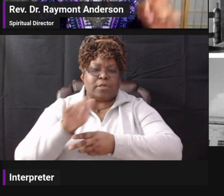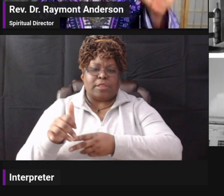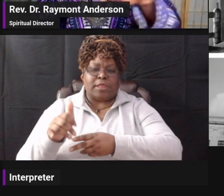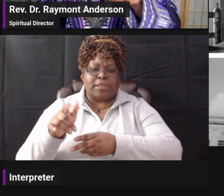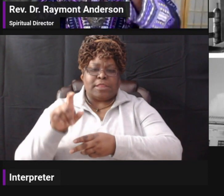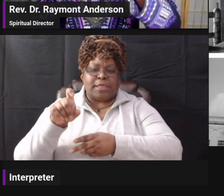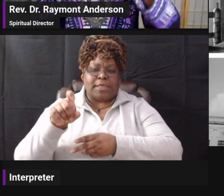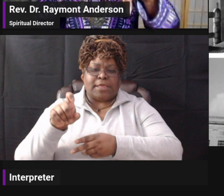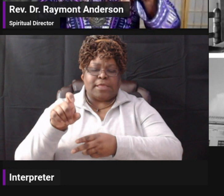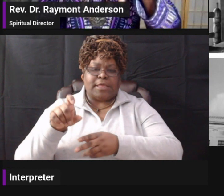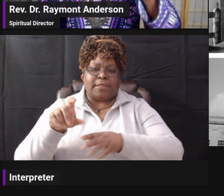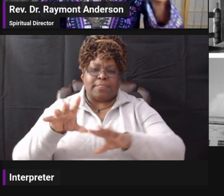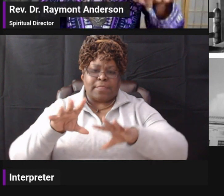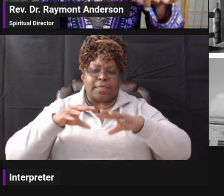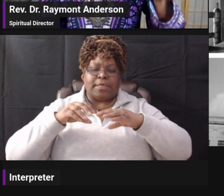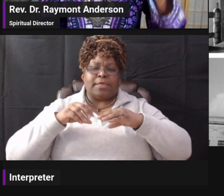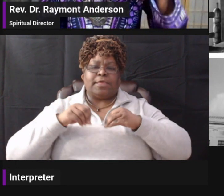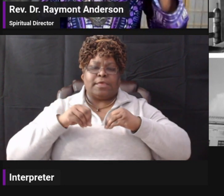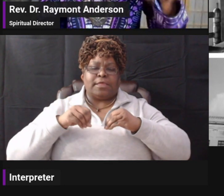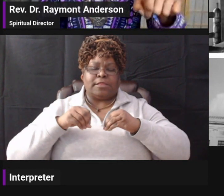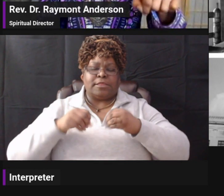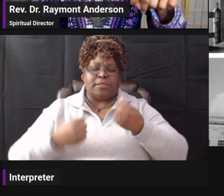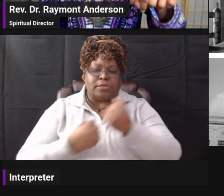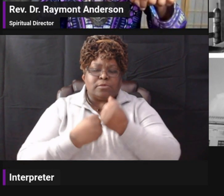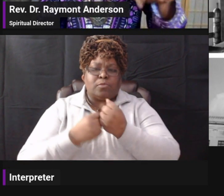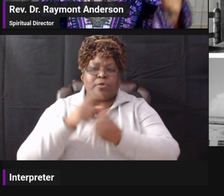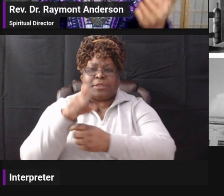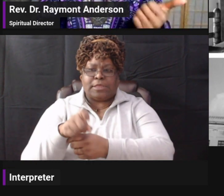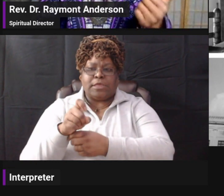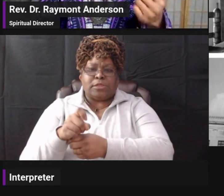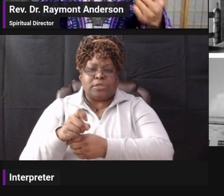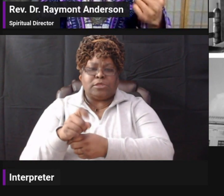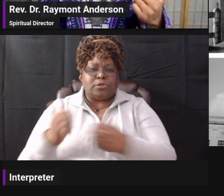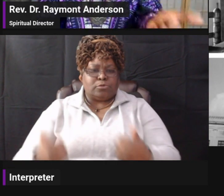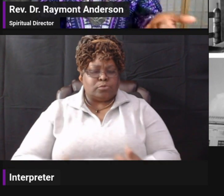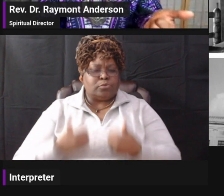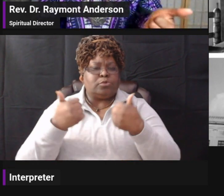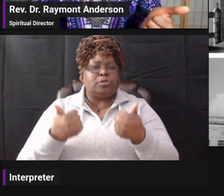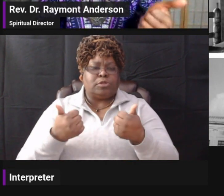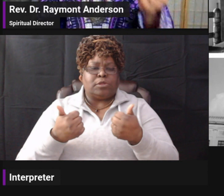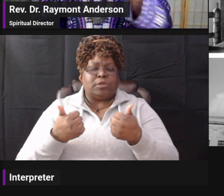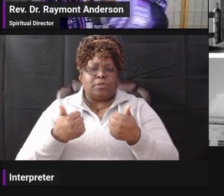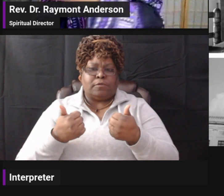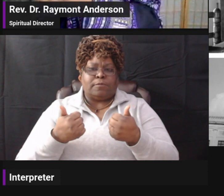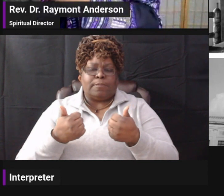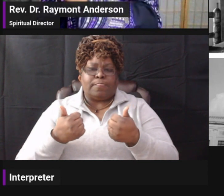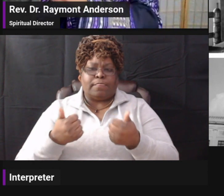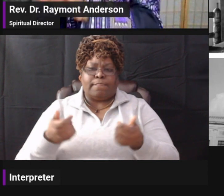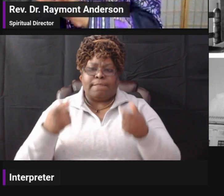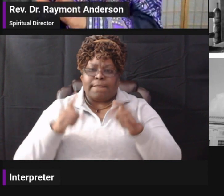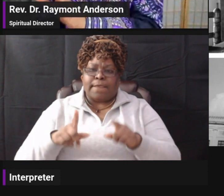the gender supporting medication and medical care that they need to thrive